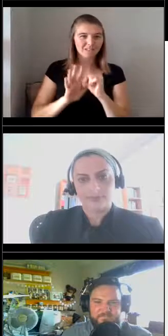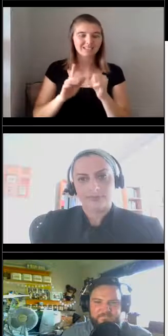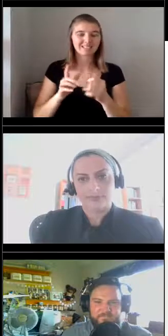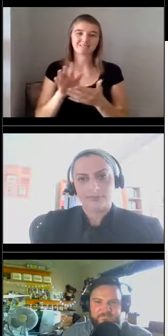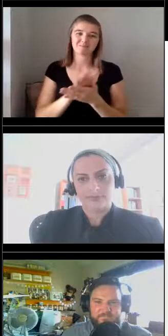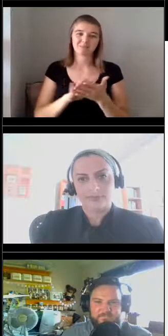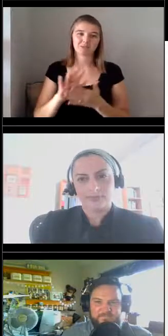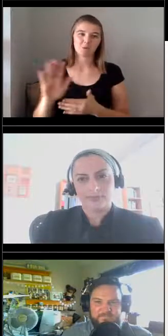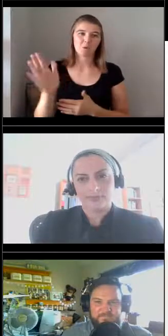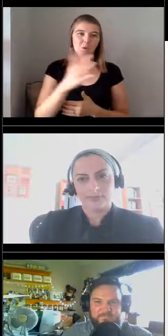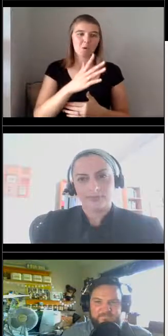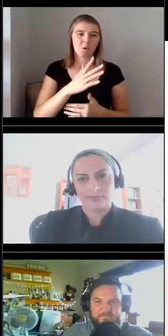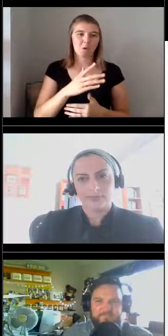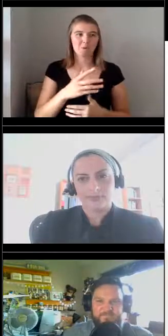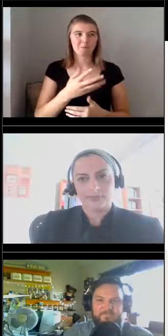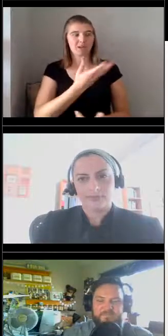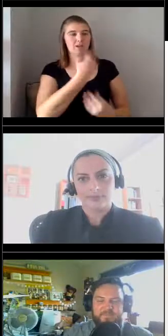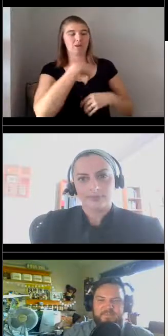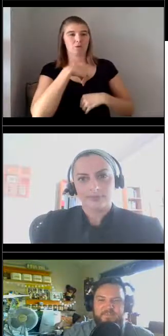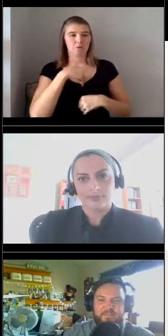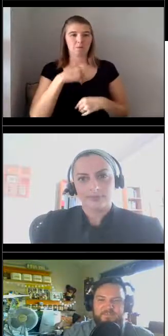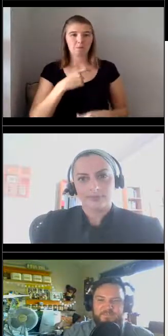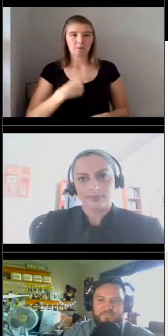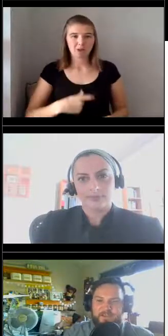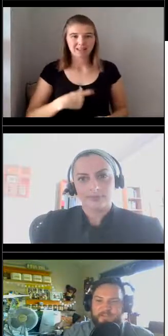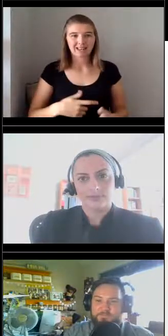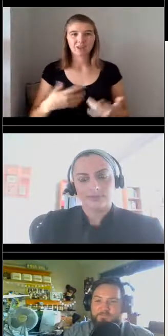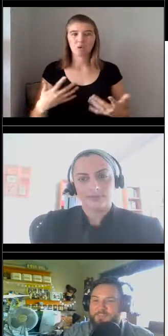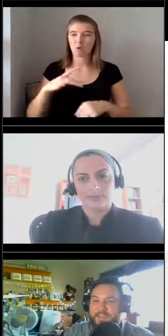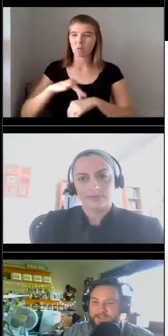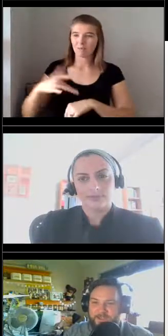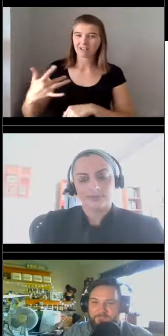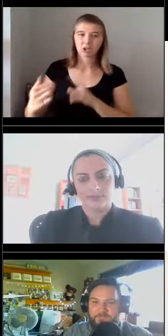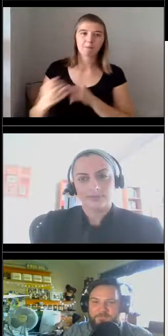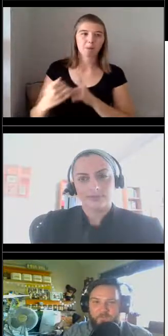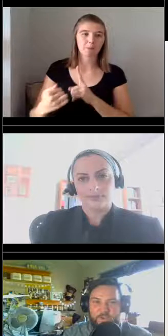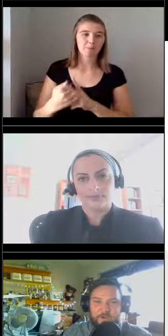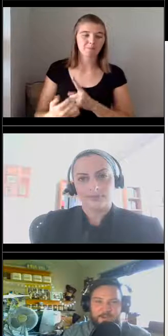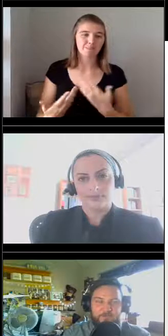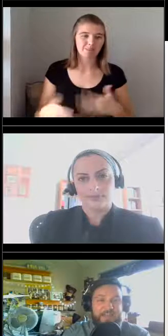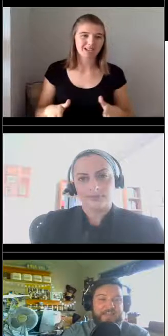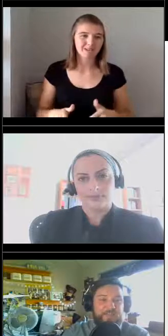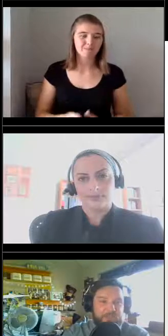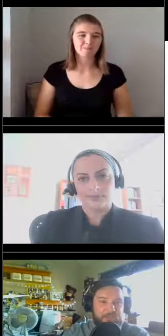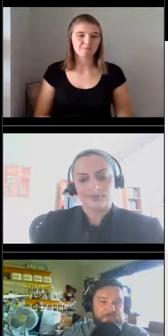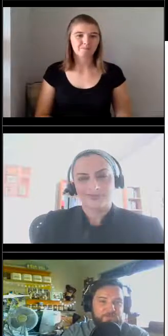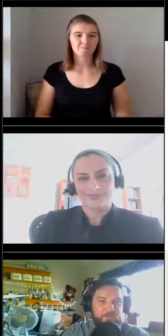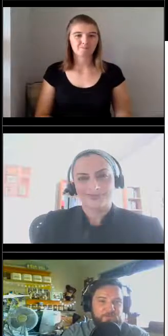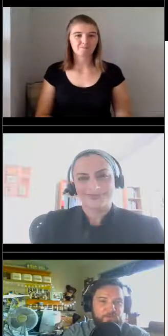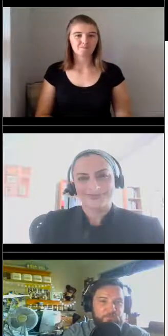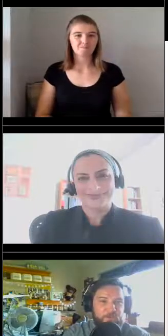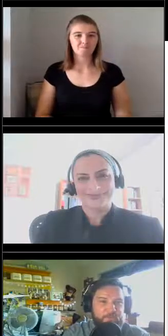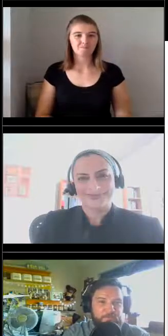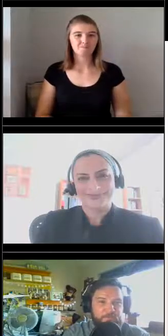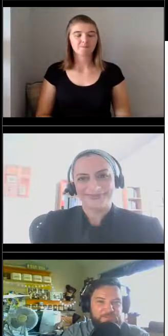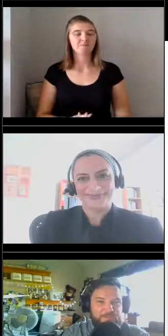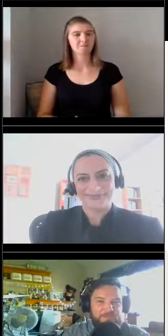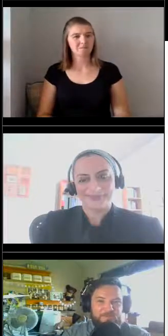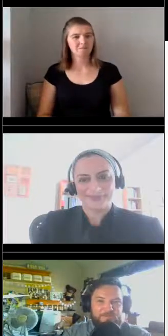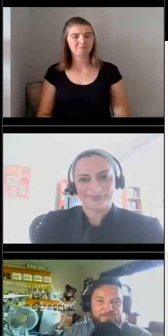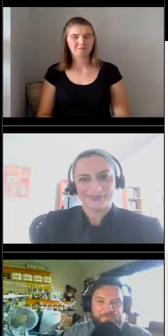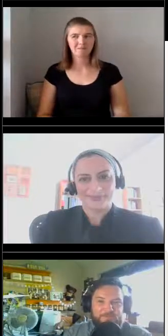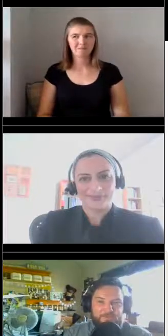professionally, personally, or a combination. So I guess next time we're interviewing for somebody, if we're employing, then